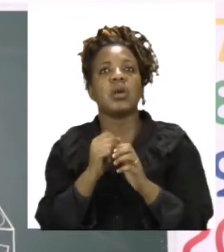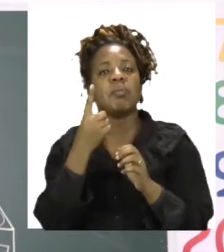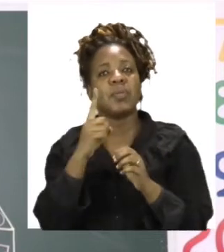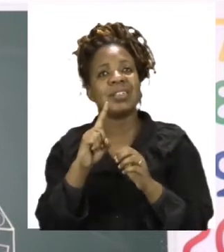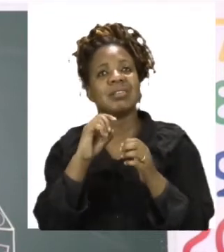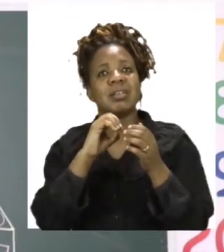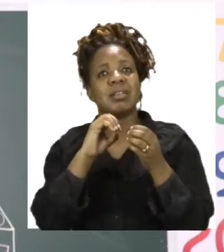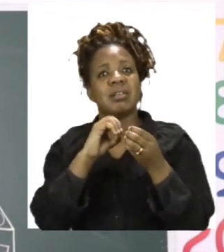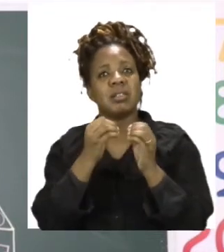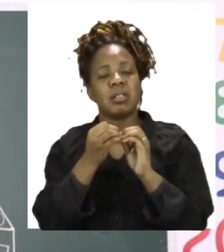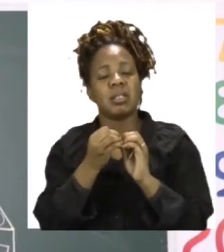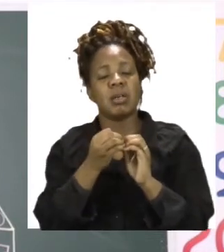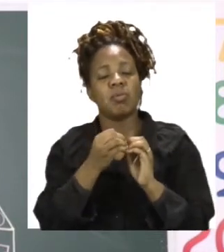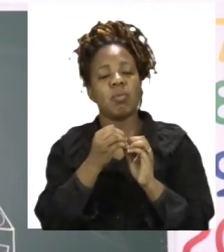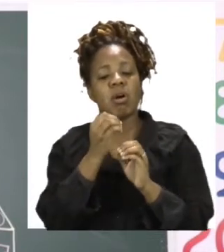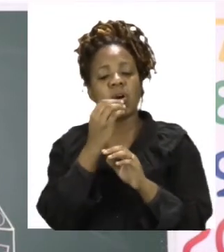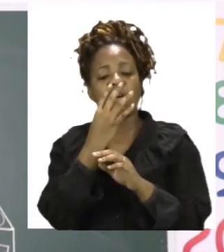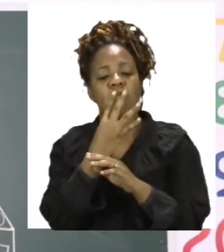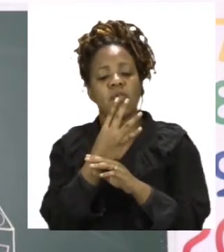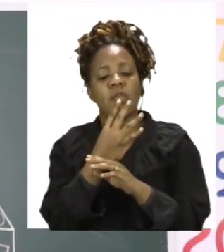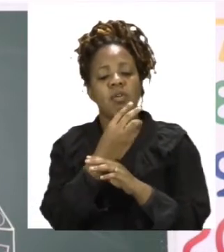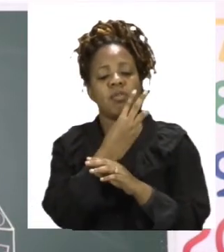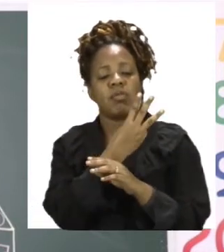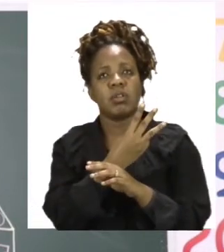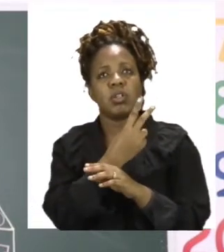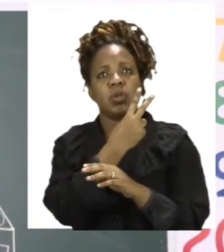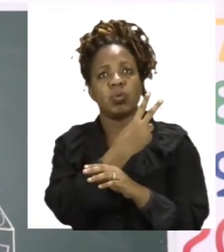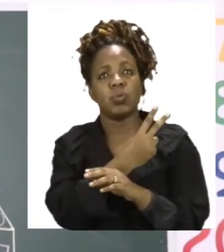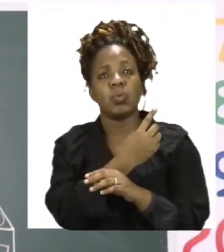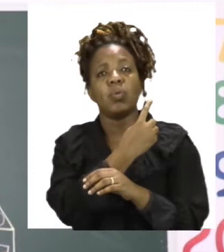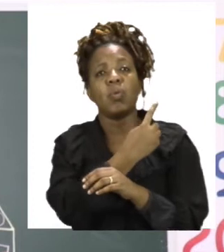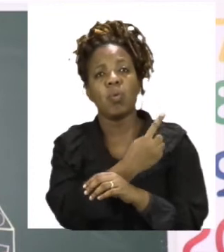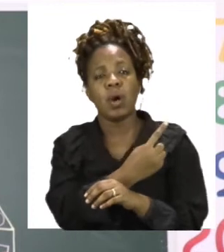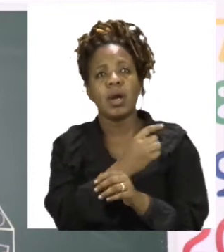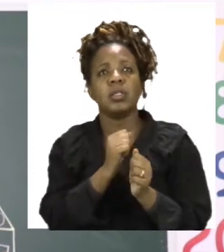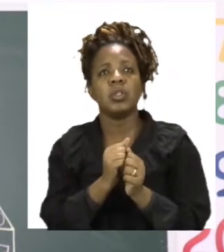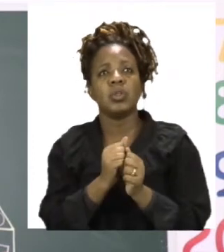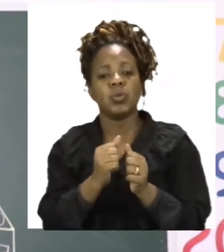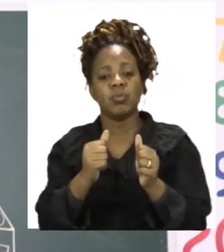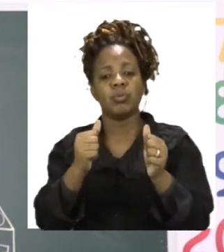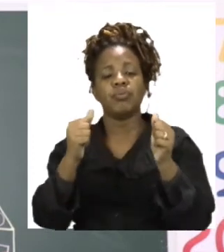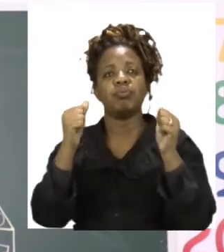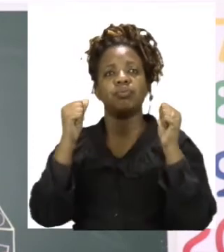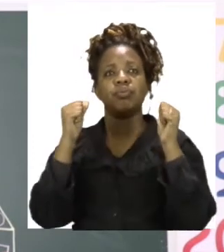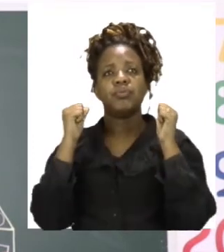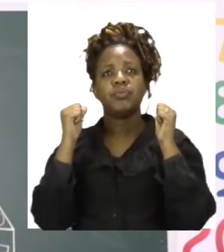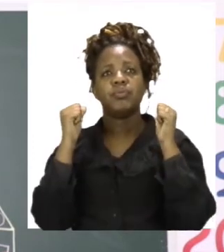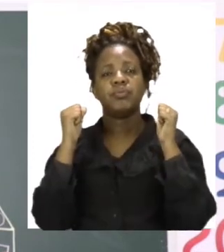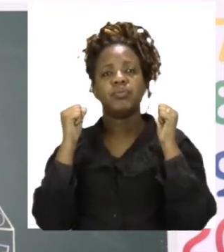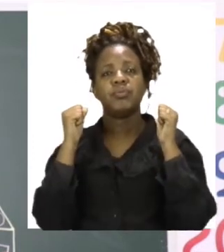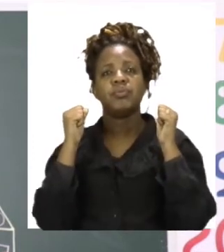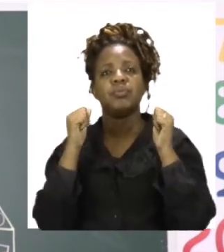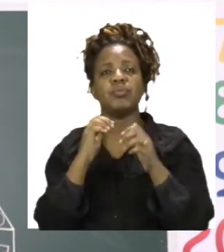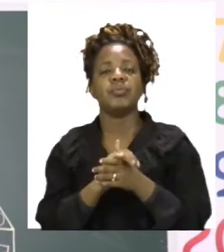has 4, 3, 2, and 1, as the unit. That means he has